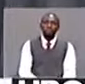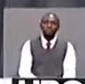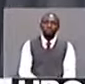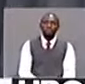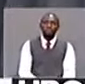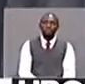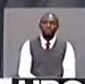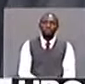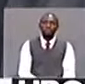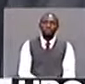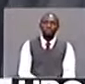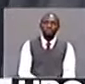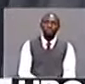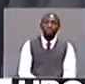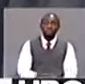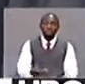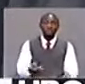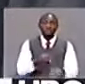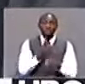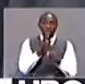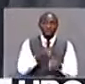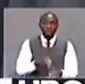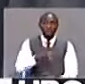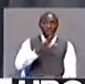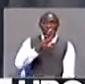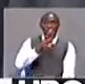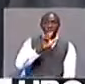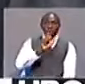Move Honorable Badi a bit closer.